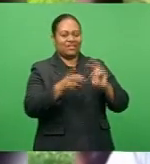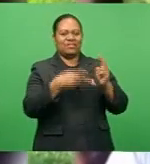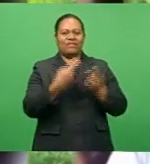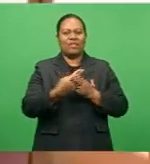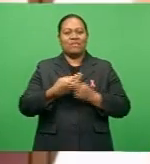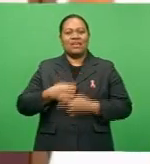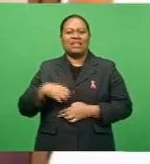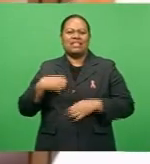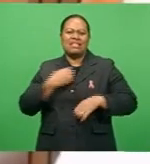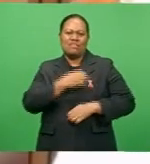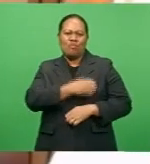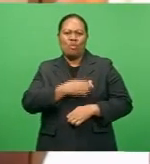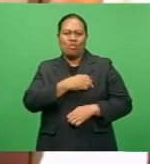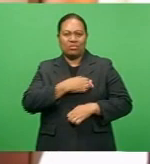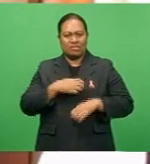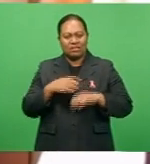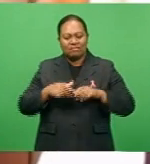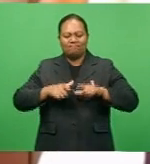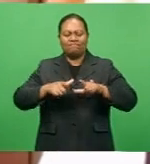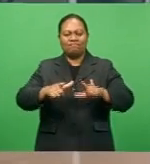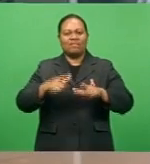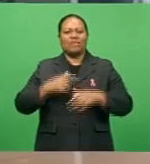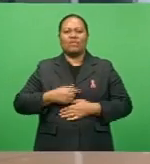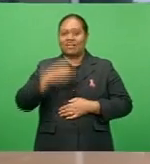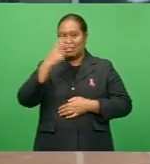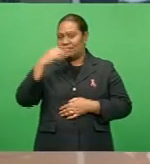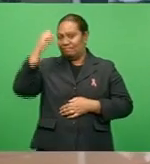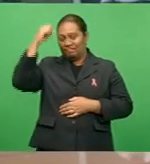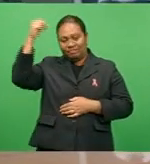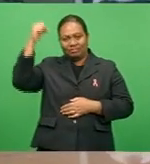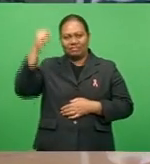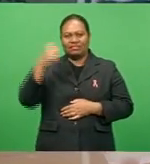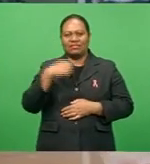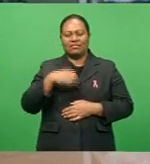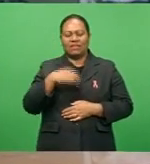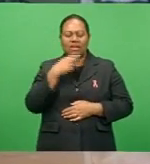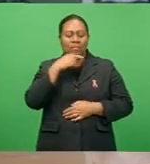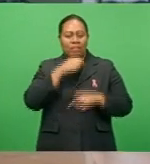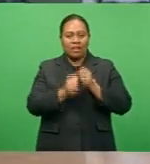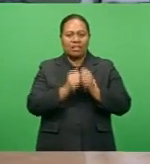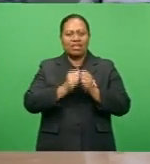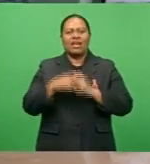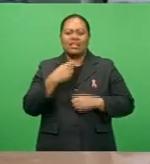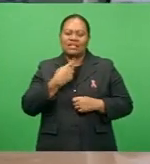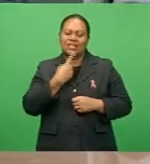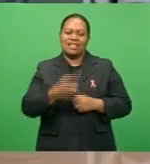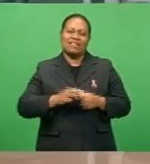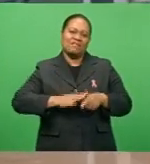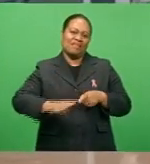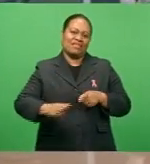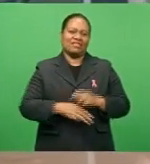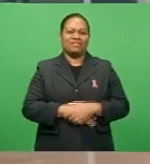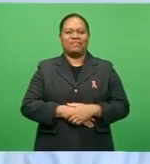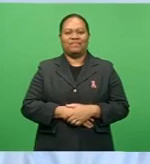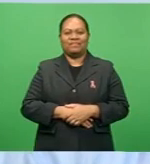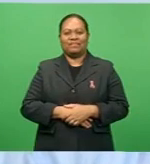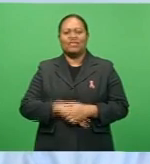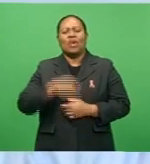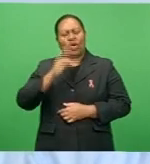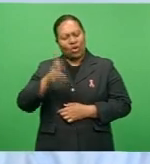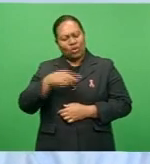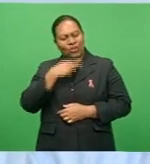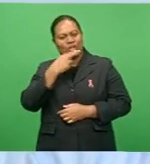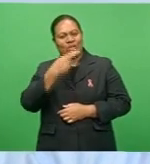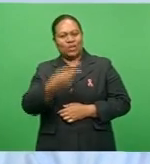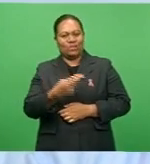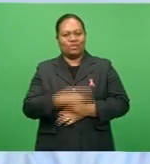emotional journey. However, his elder brother delivered a special message for him earlier this week. As I've always told you, you've been trained for